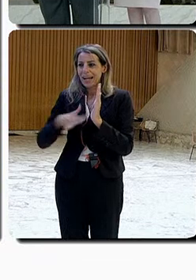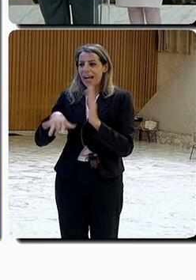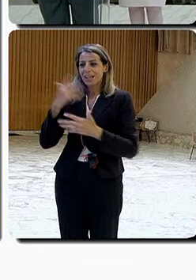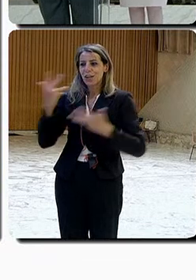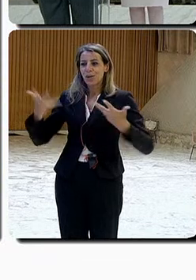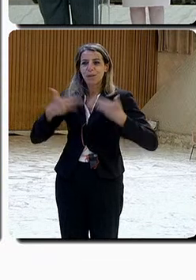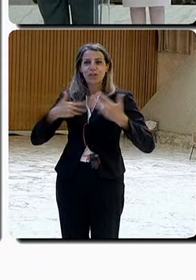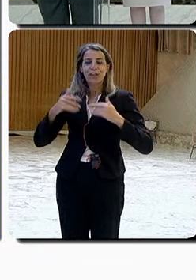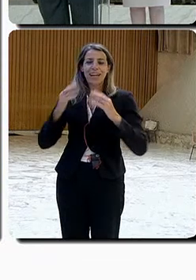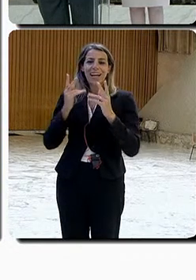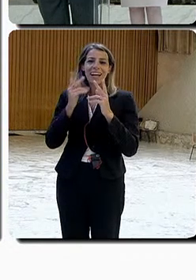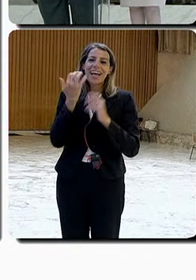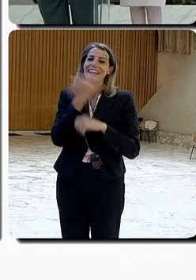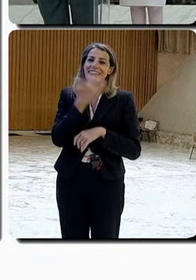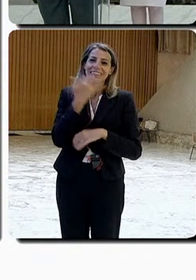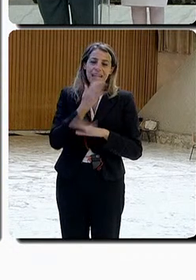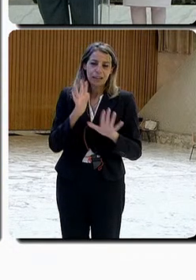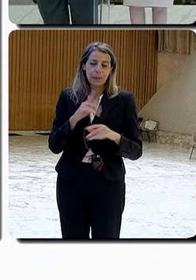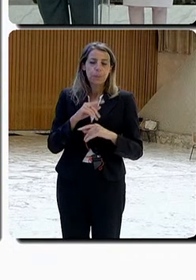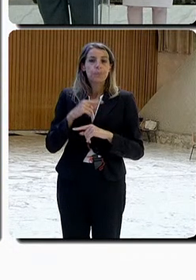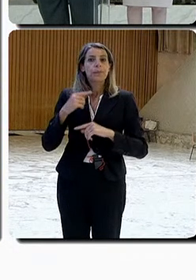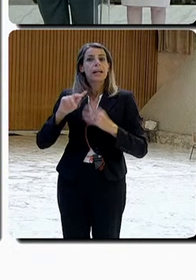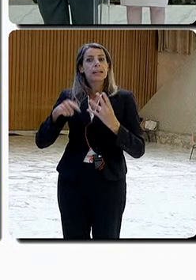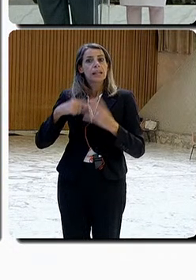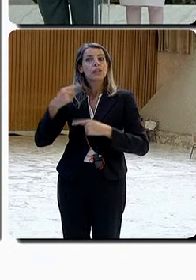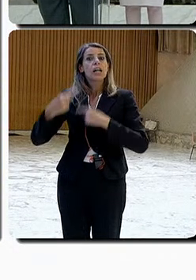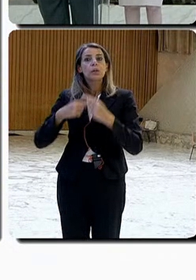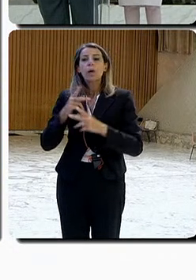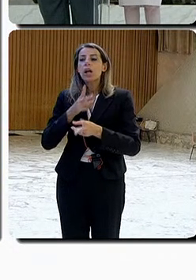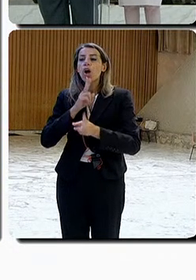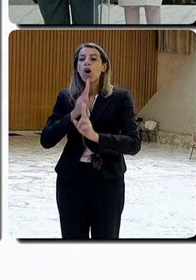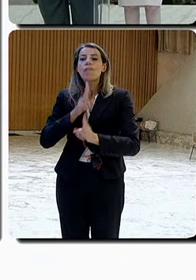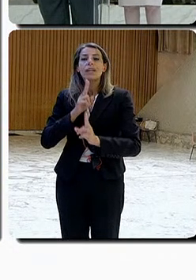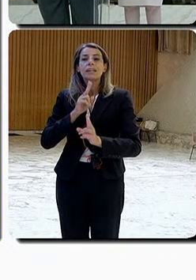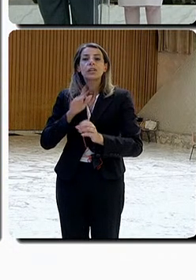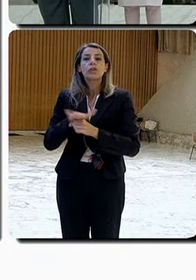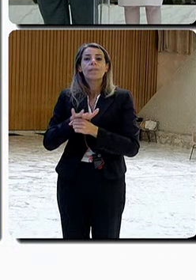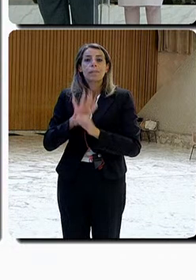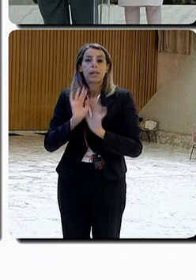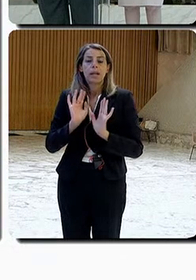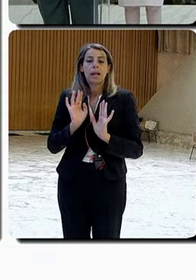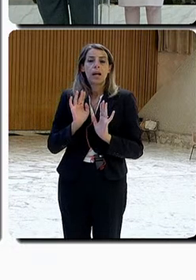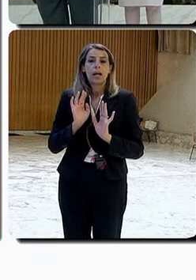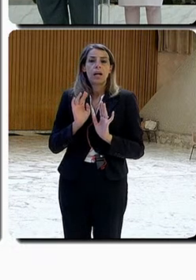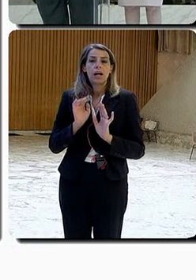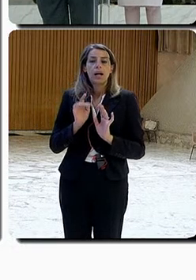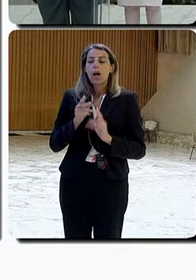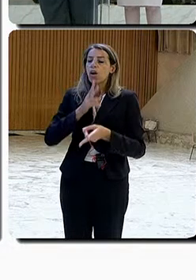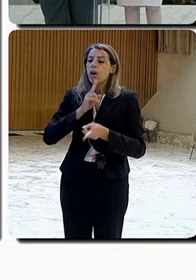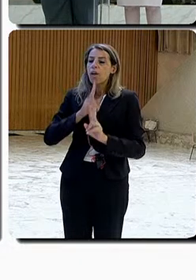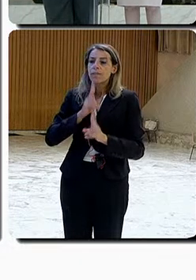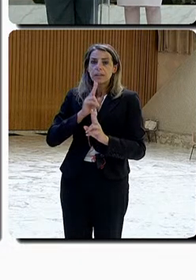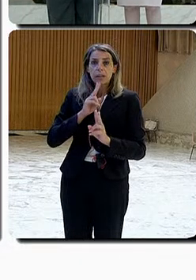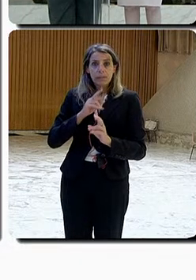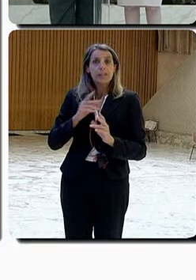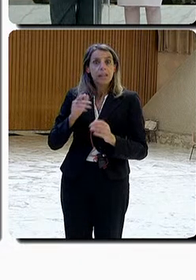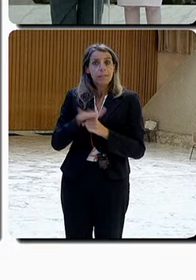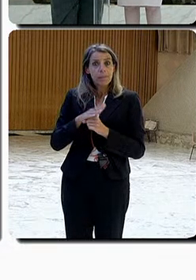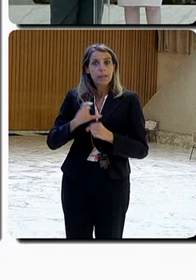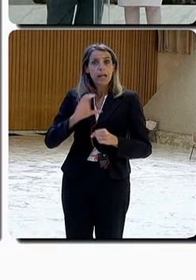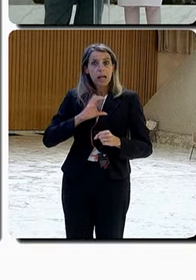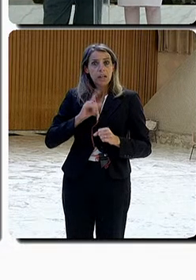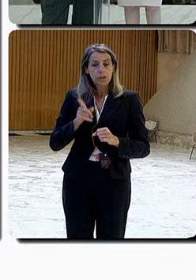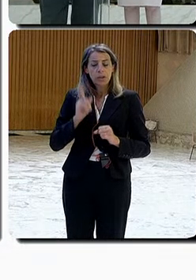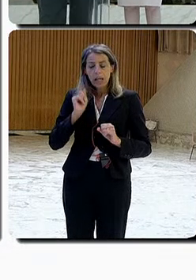Third, family talk rituals. Catholic families must make intentional daily time